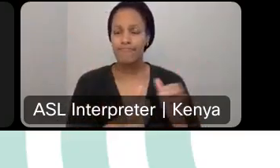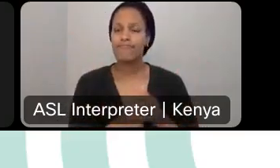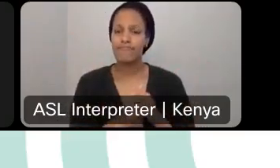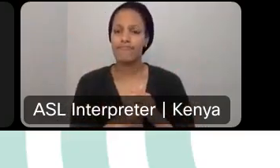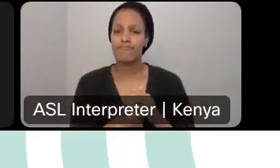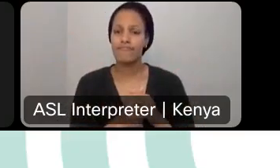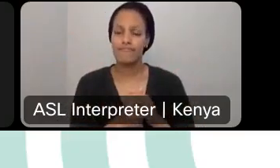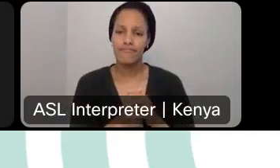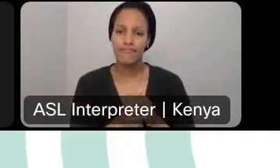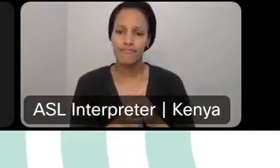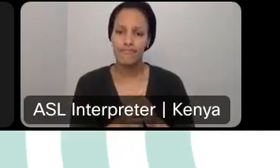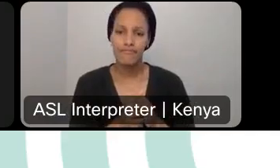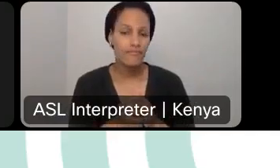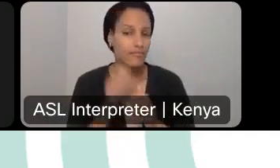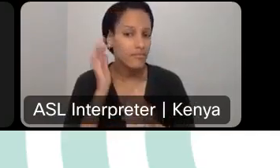needed.